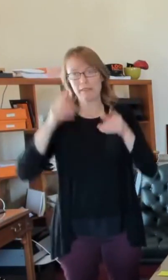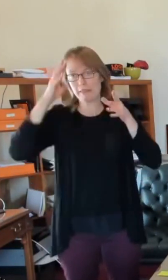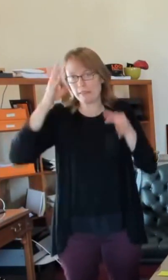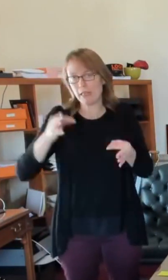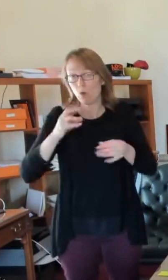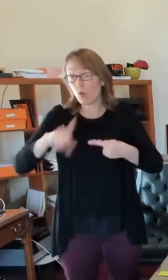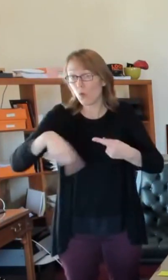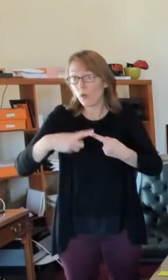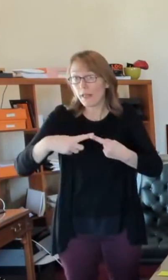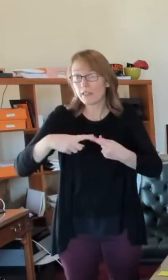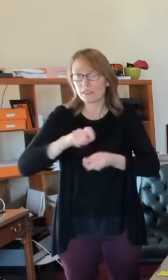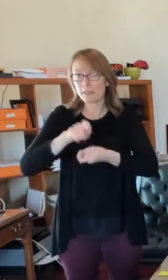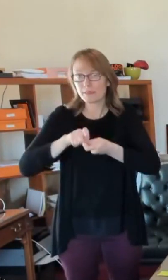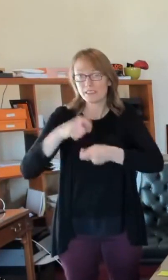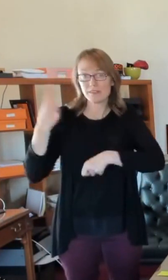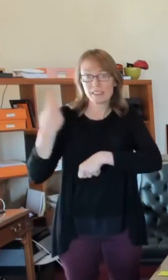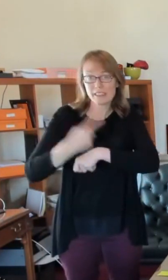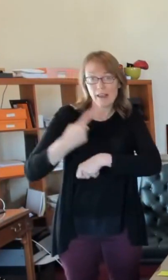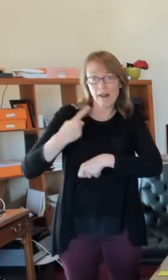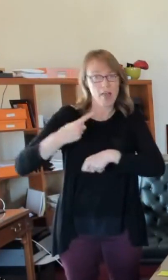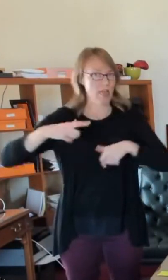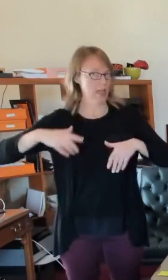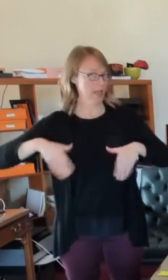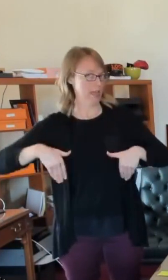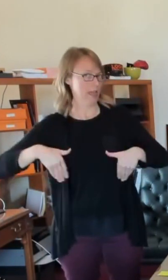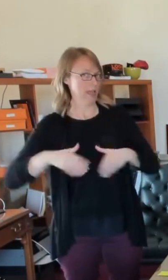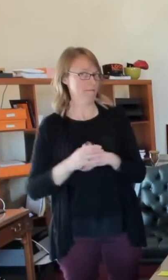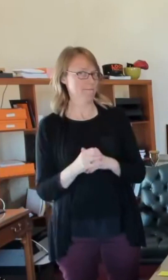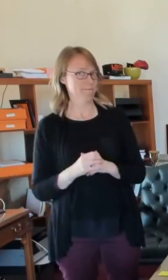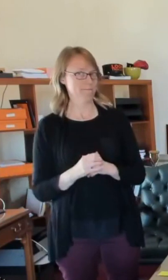to do that yet. Our